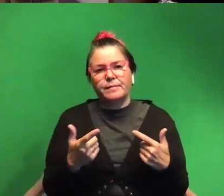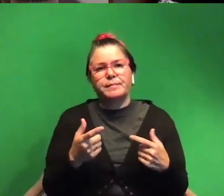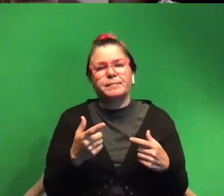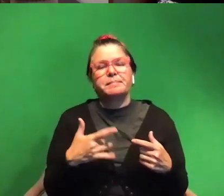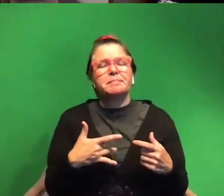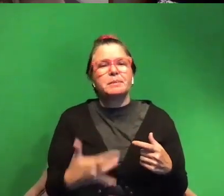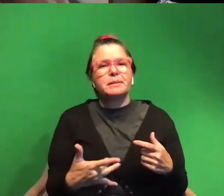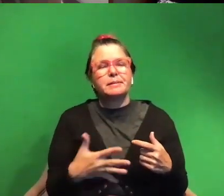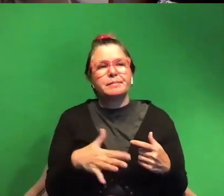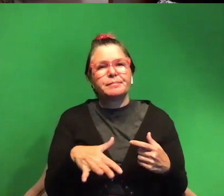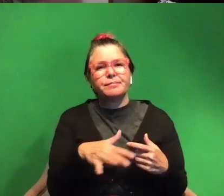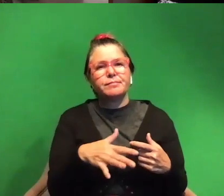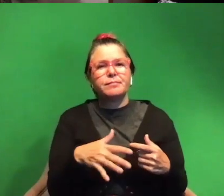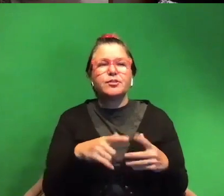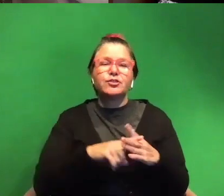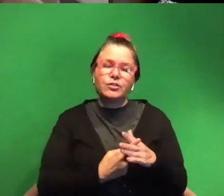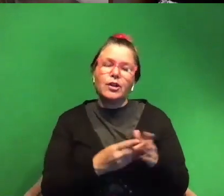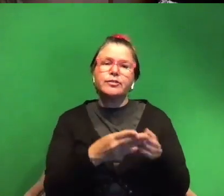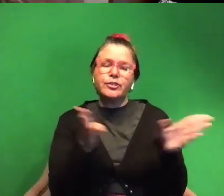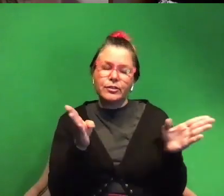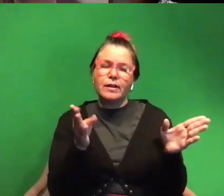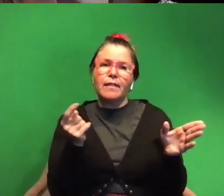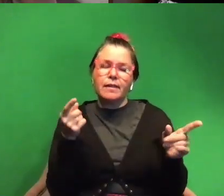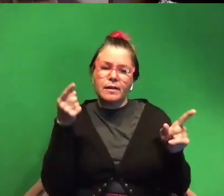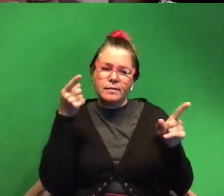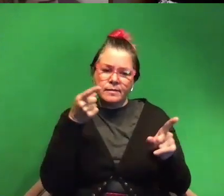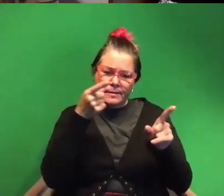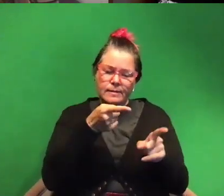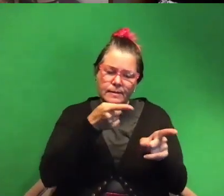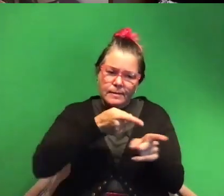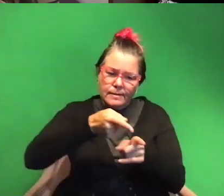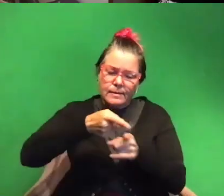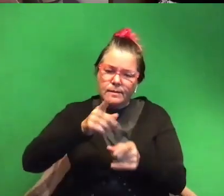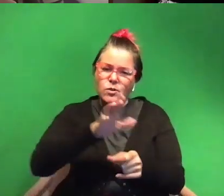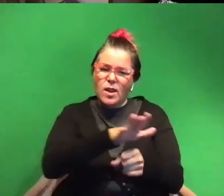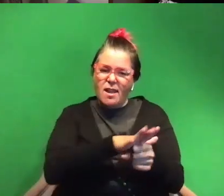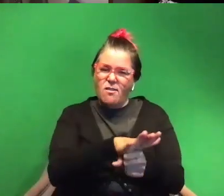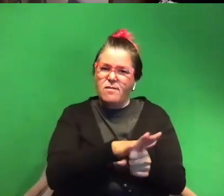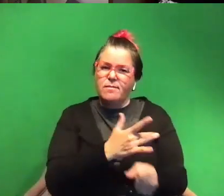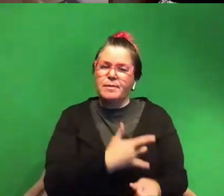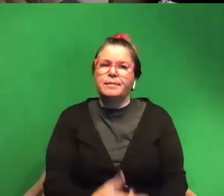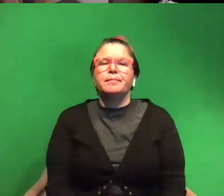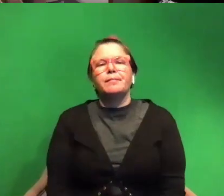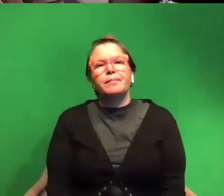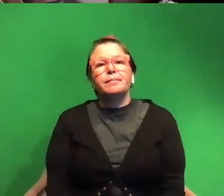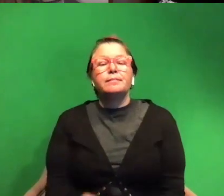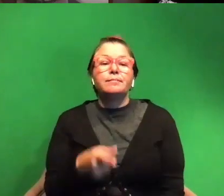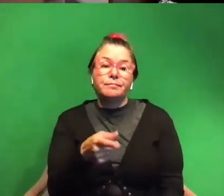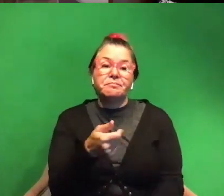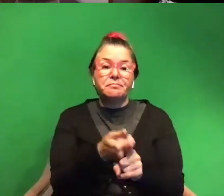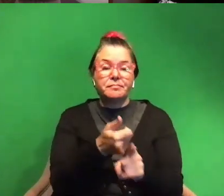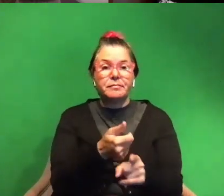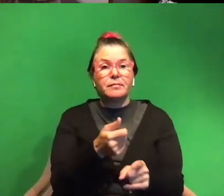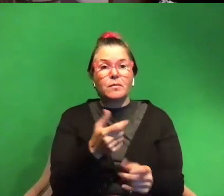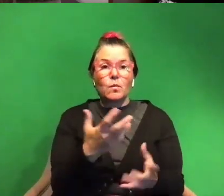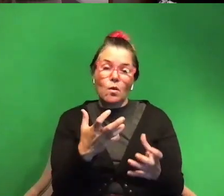are, they start off very general, but then they get very specified about the area that you're in. So if you, really